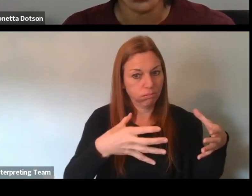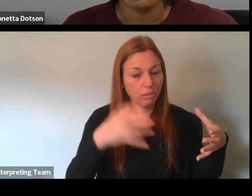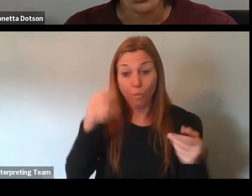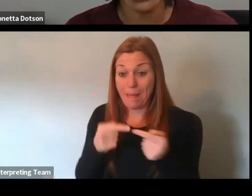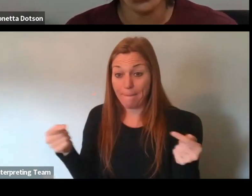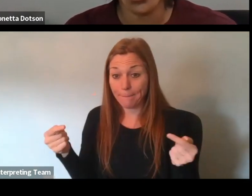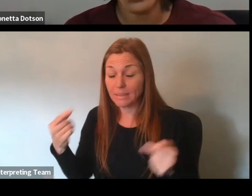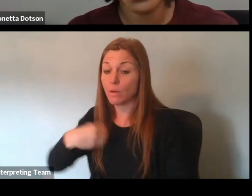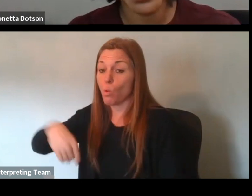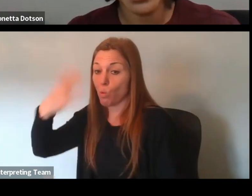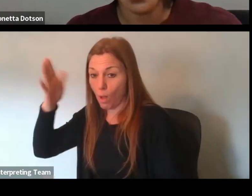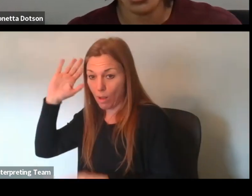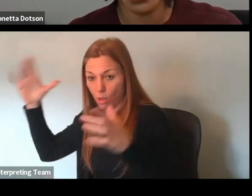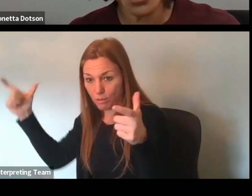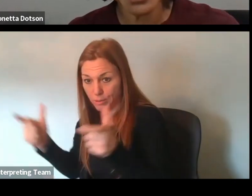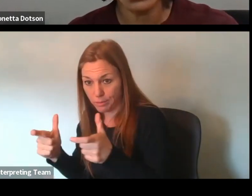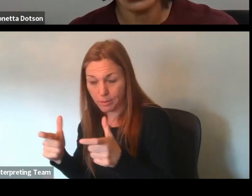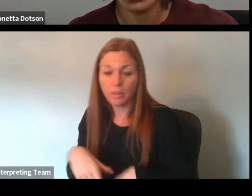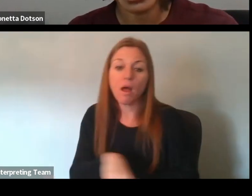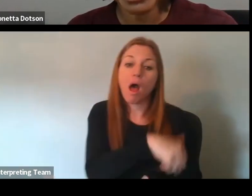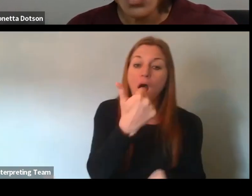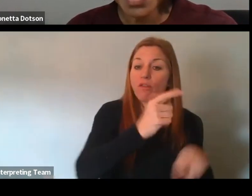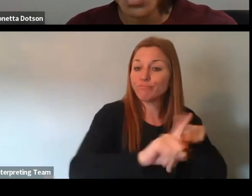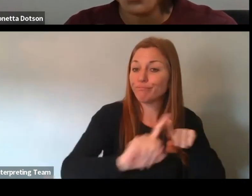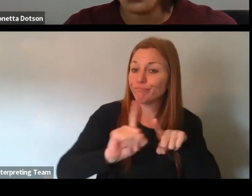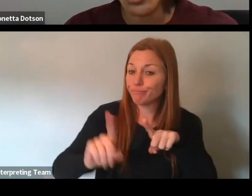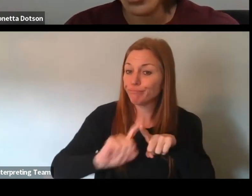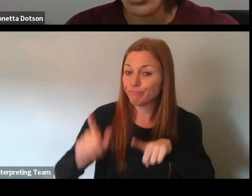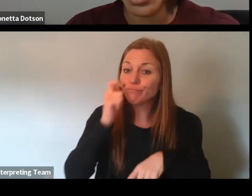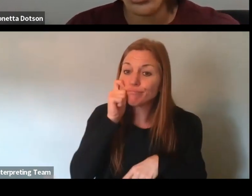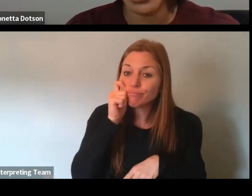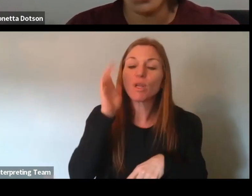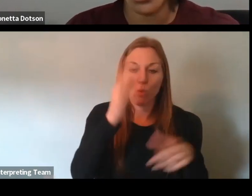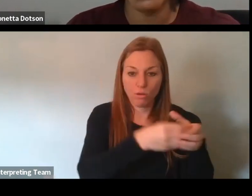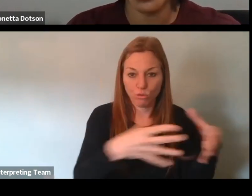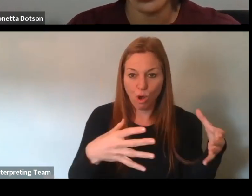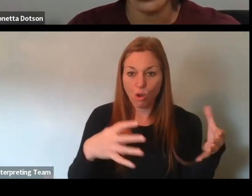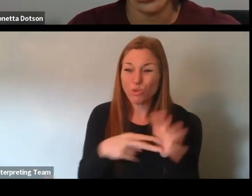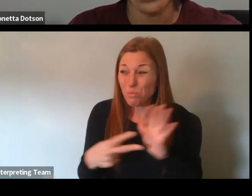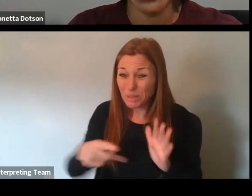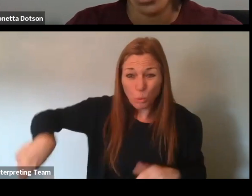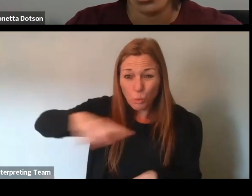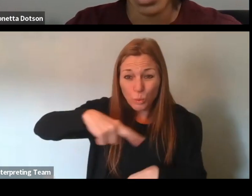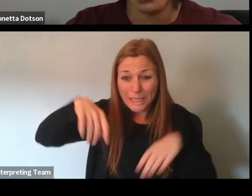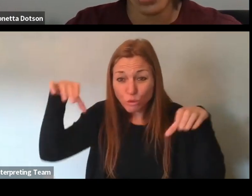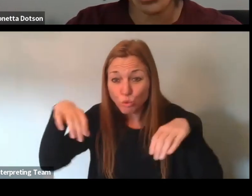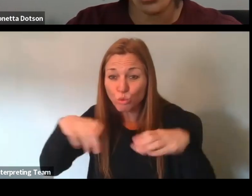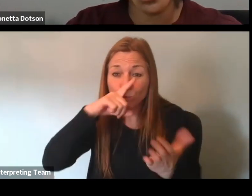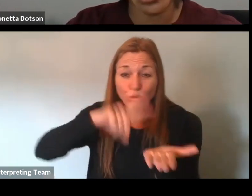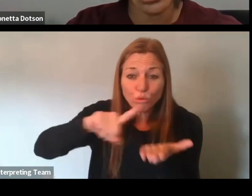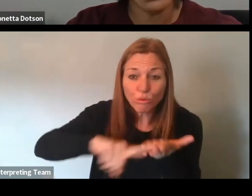research, we are including people who represent different groups. For this presentation, I'm